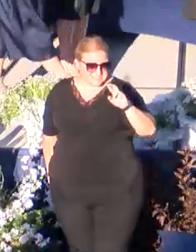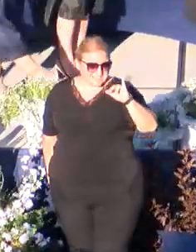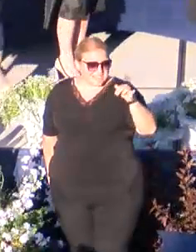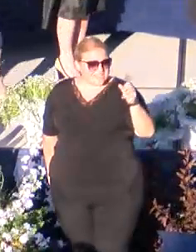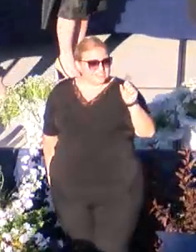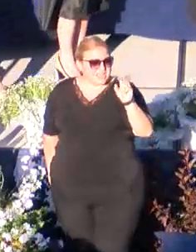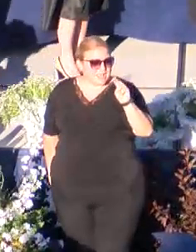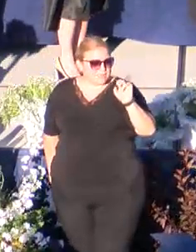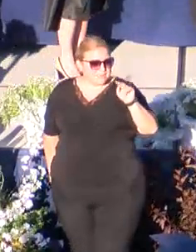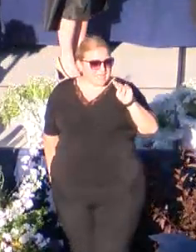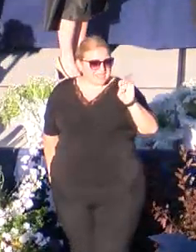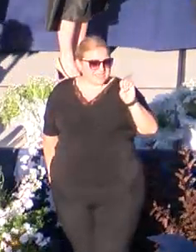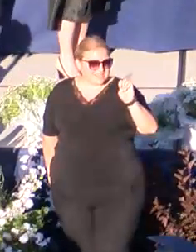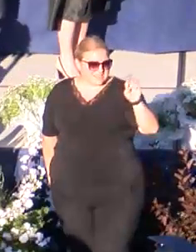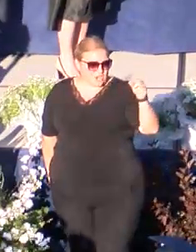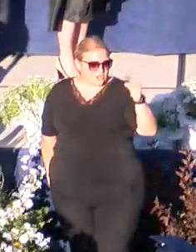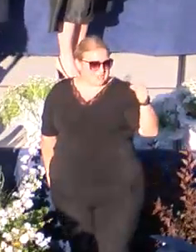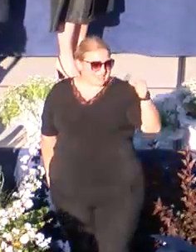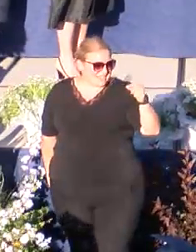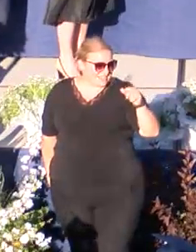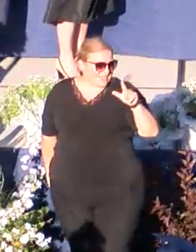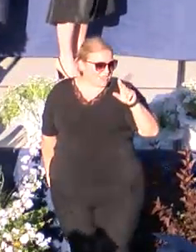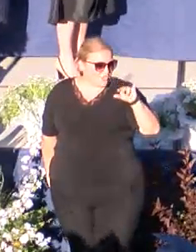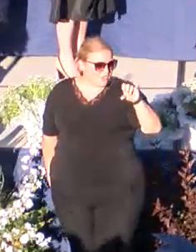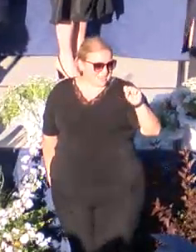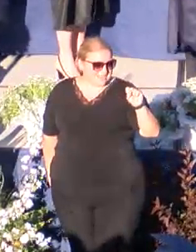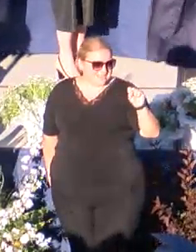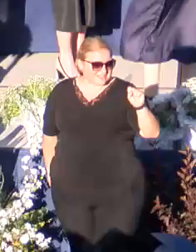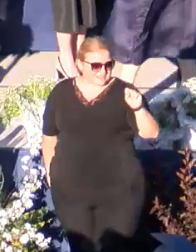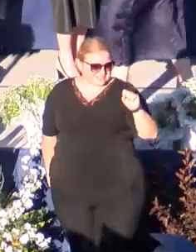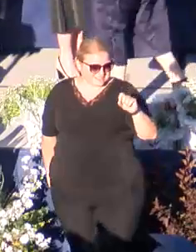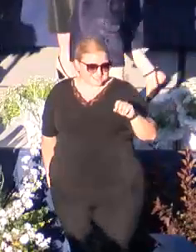Jasmine Garcia. Luis Aispuro.